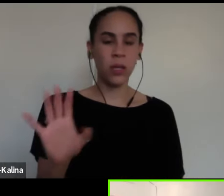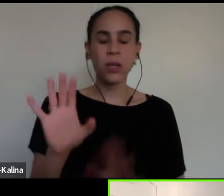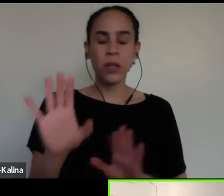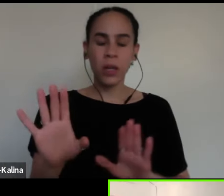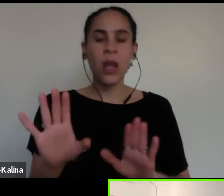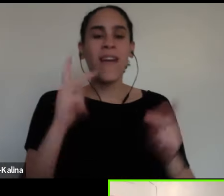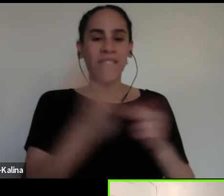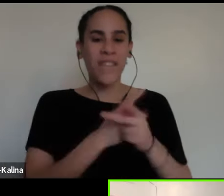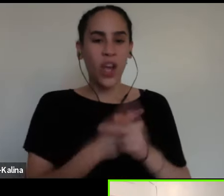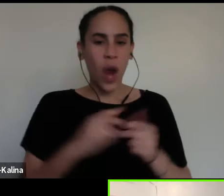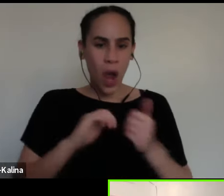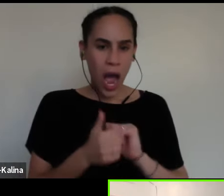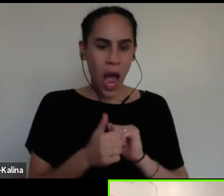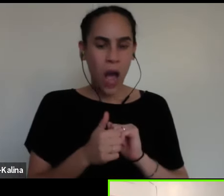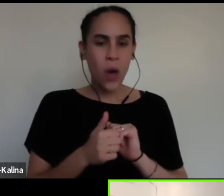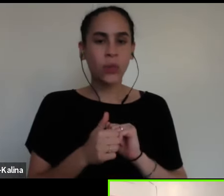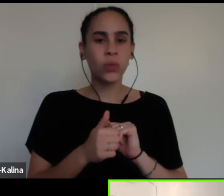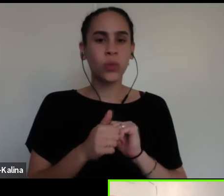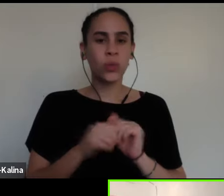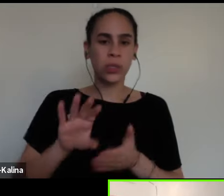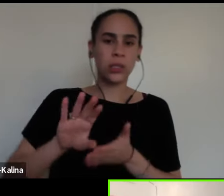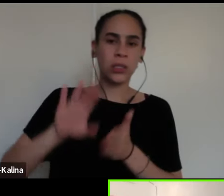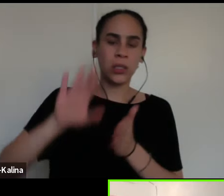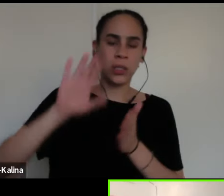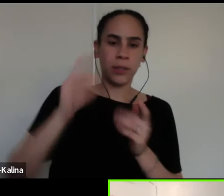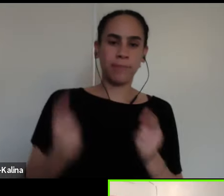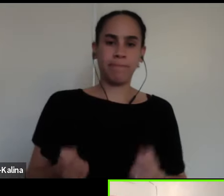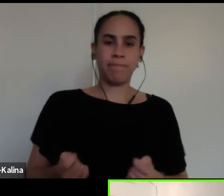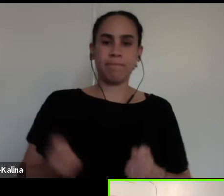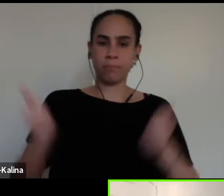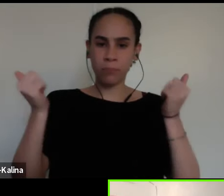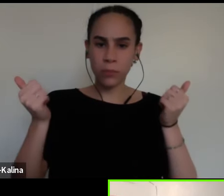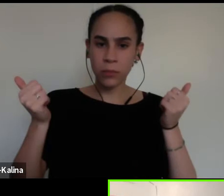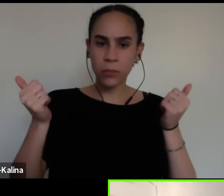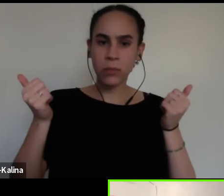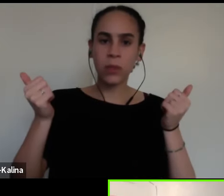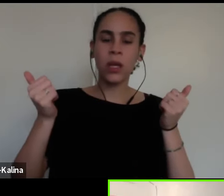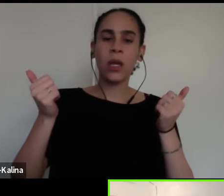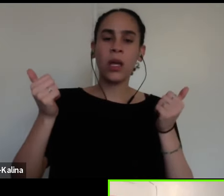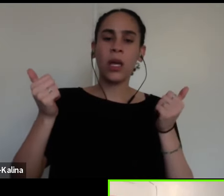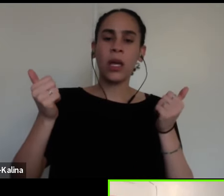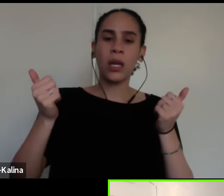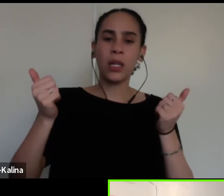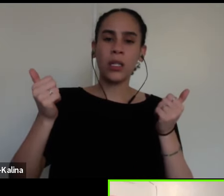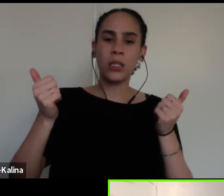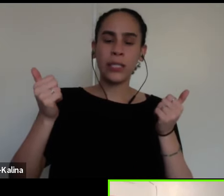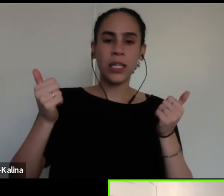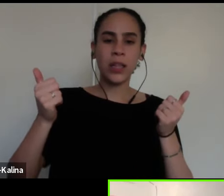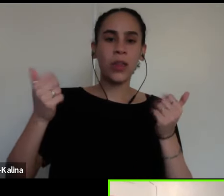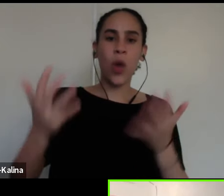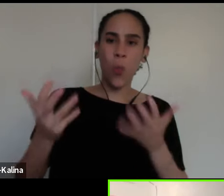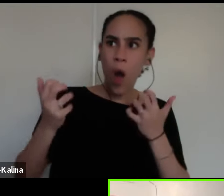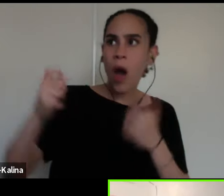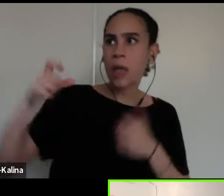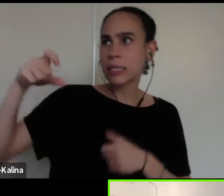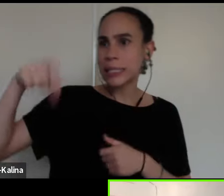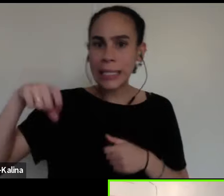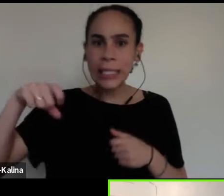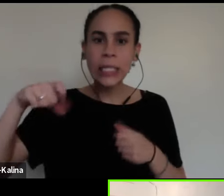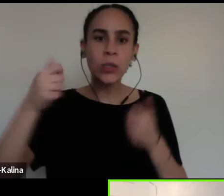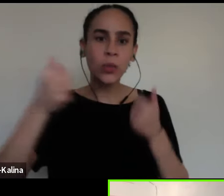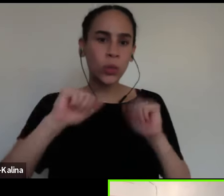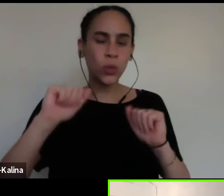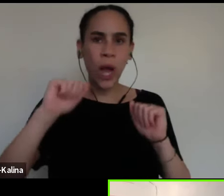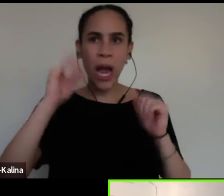to quiet that, right? Remove the need to make a new decision today, and spend time figuring out what it is you actually